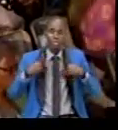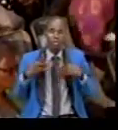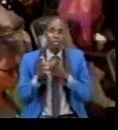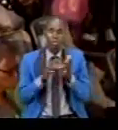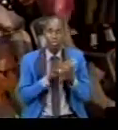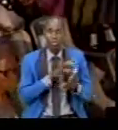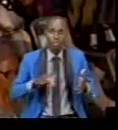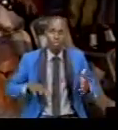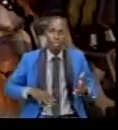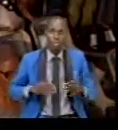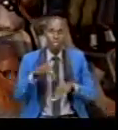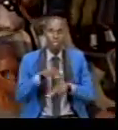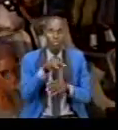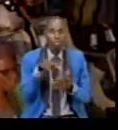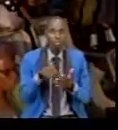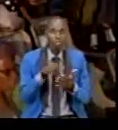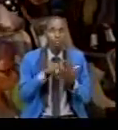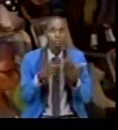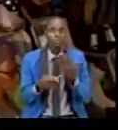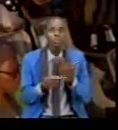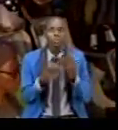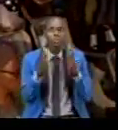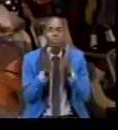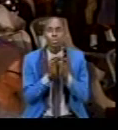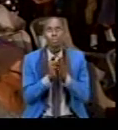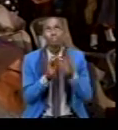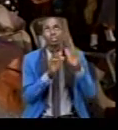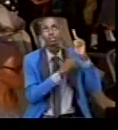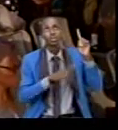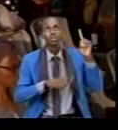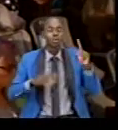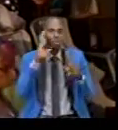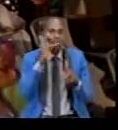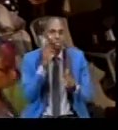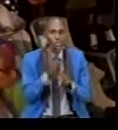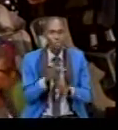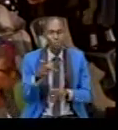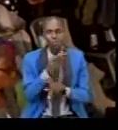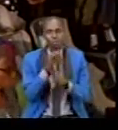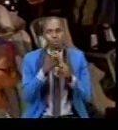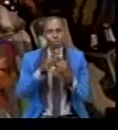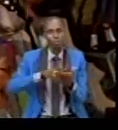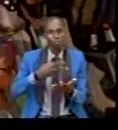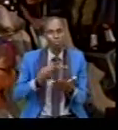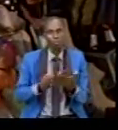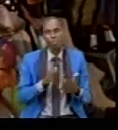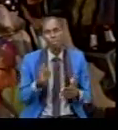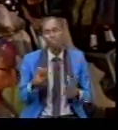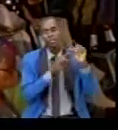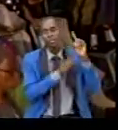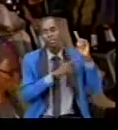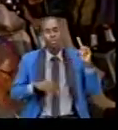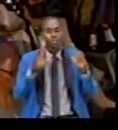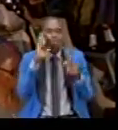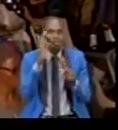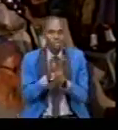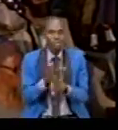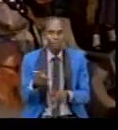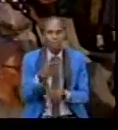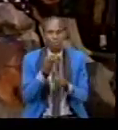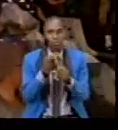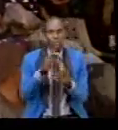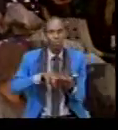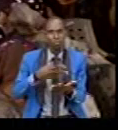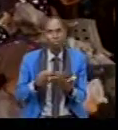this crusade. Pray that the Lord will preserve you from falling. The Lord will keep you from falling.